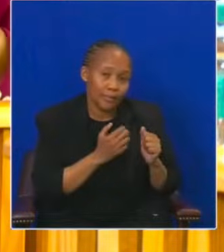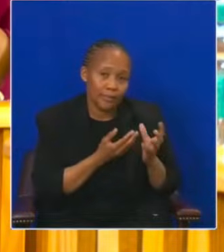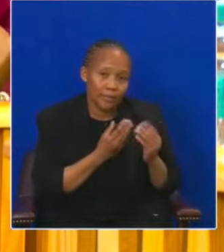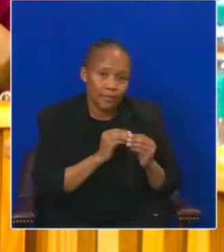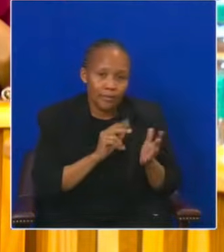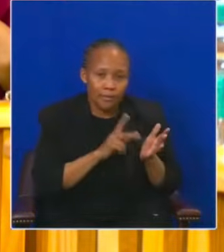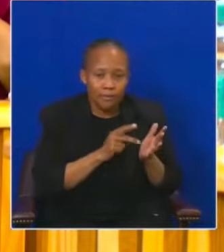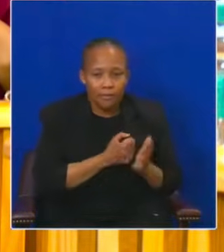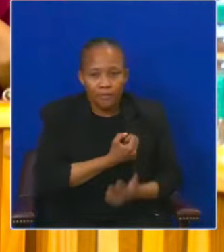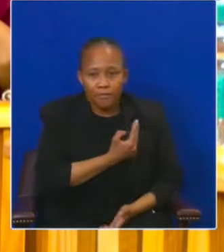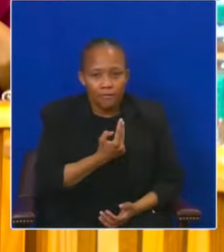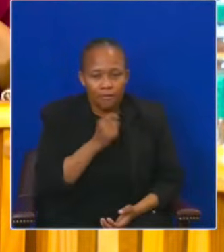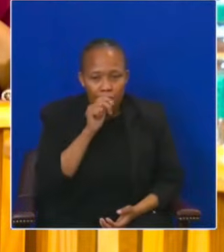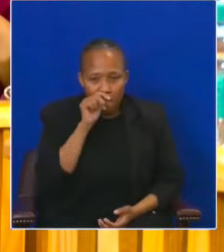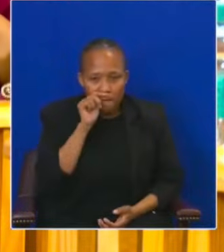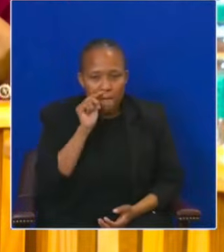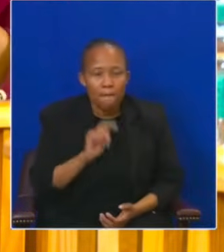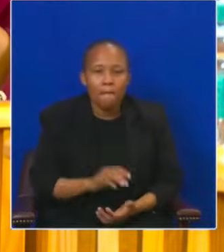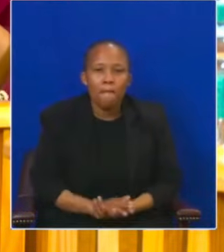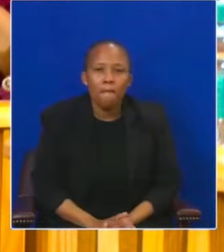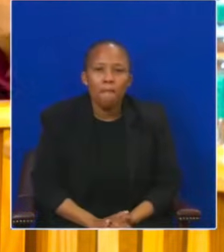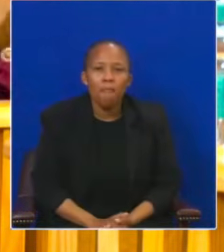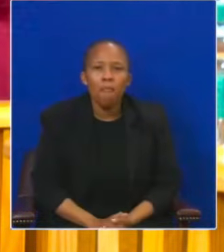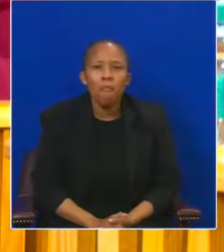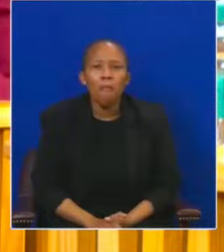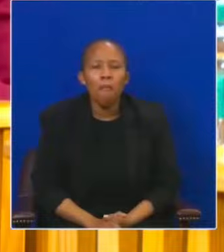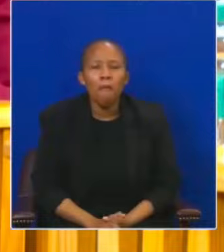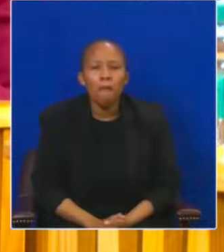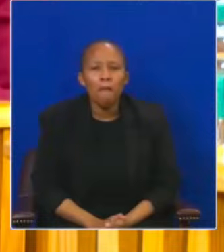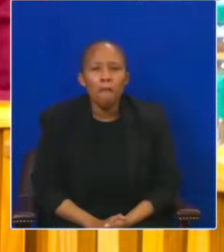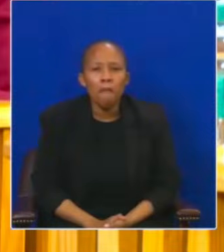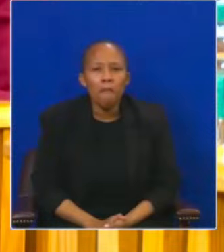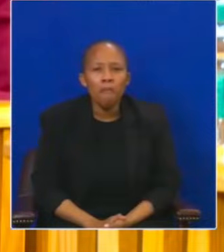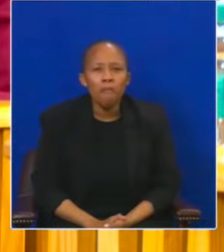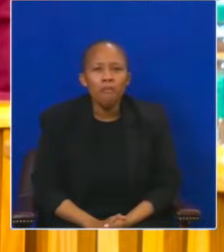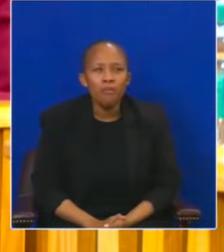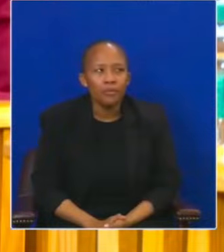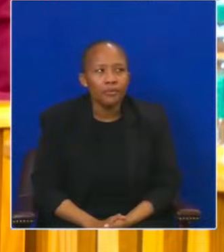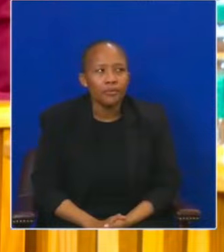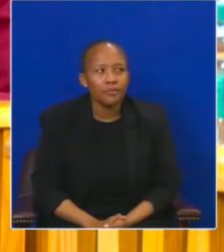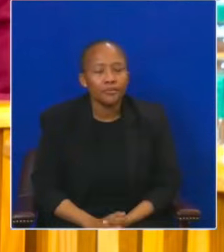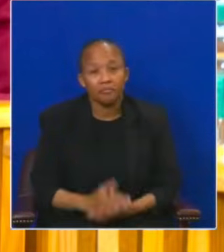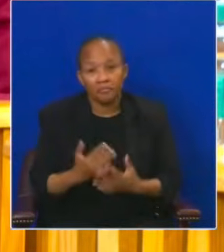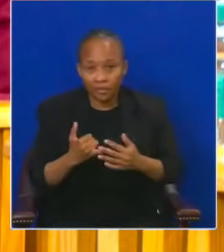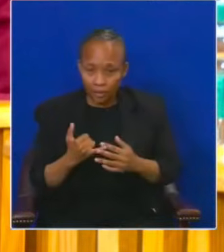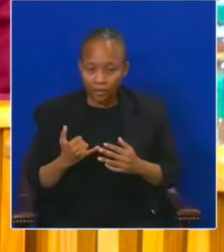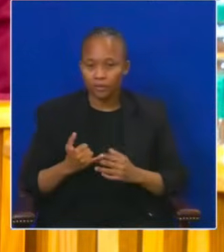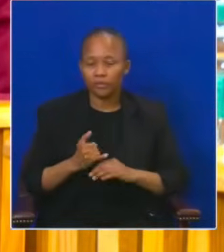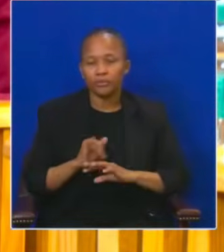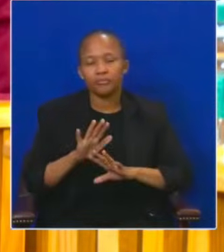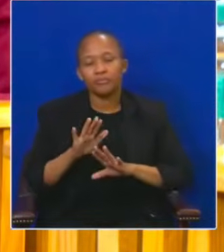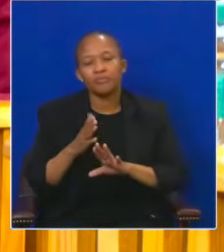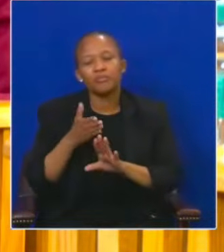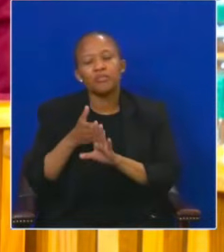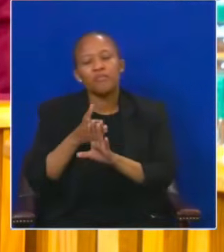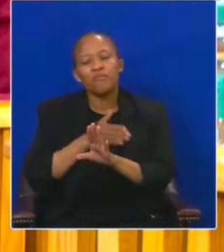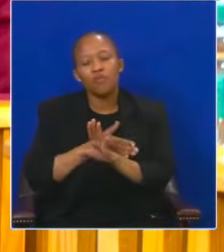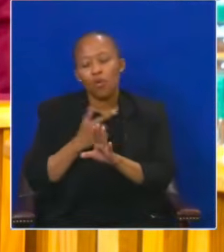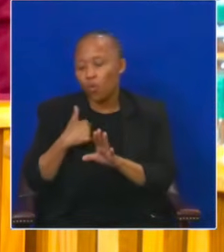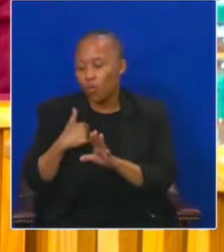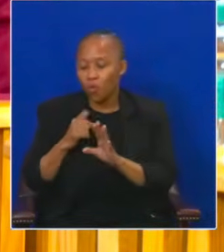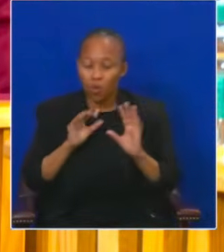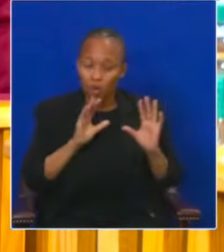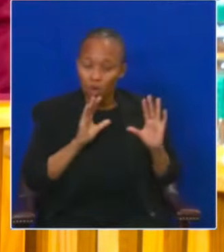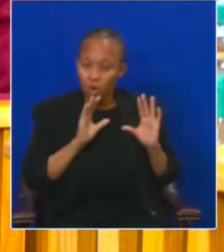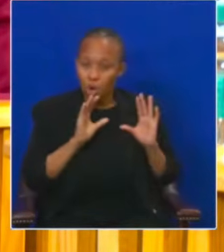Witness C. In your earlier evidence to the Commission, you testified that one of the